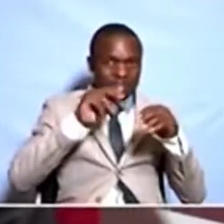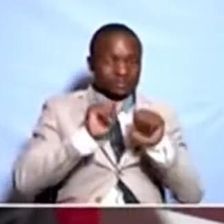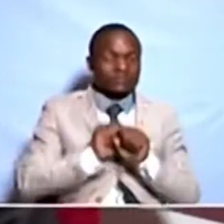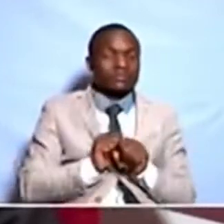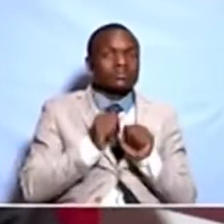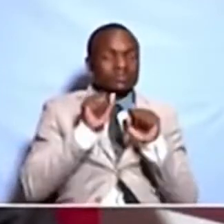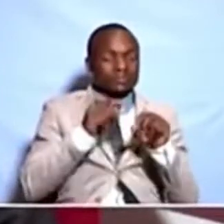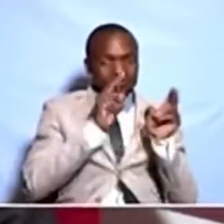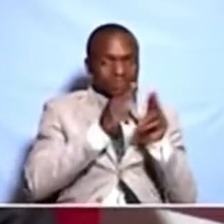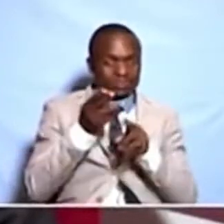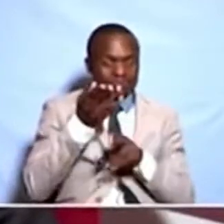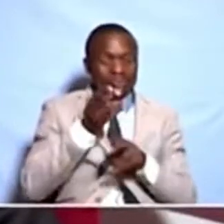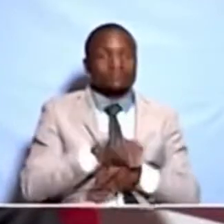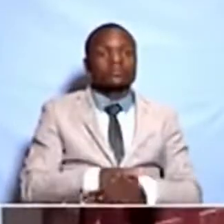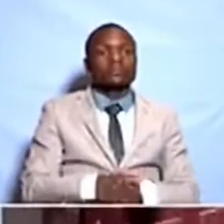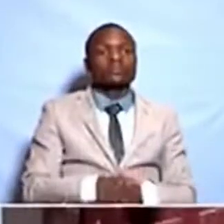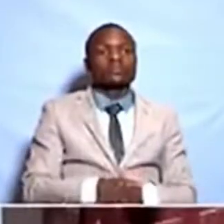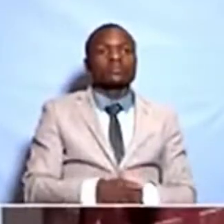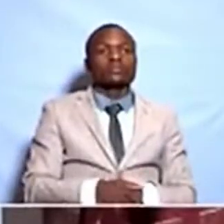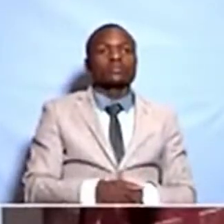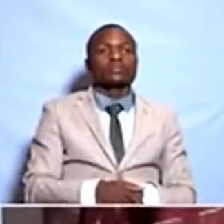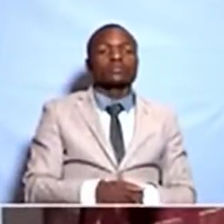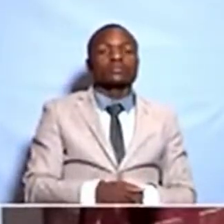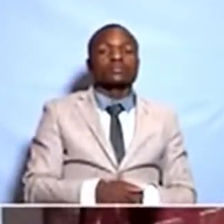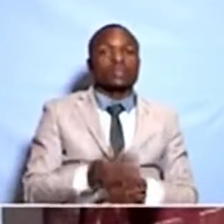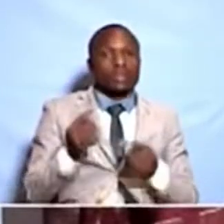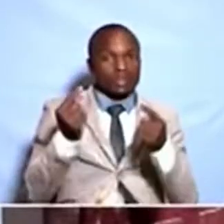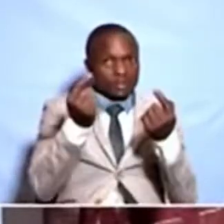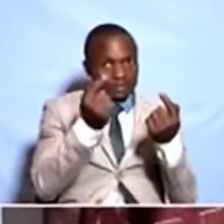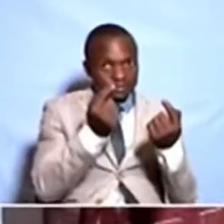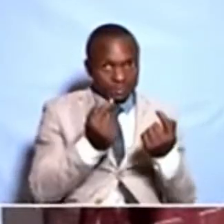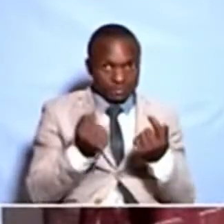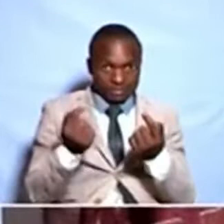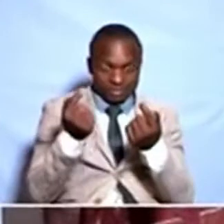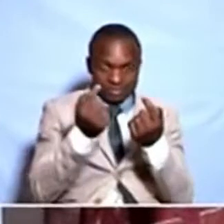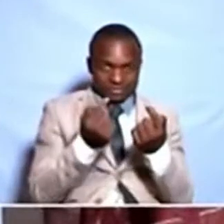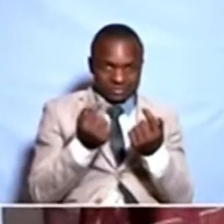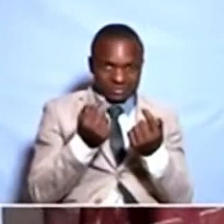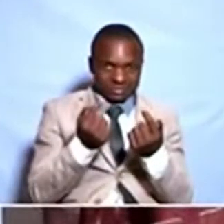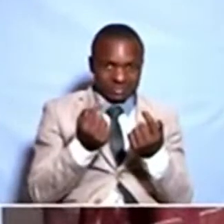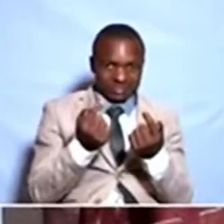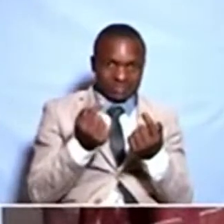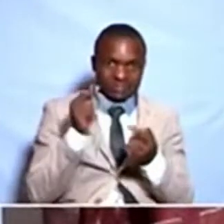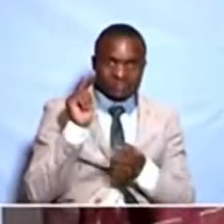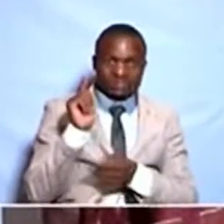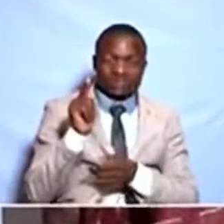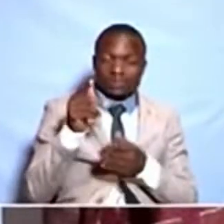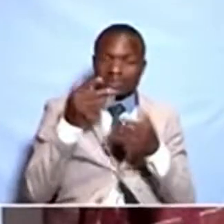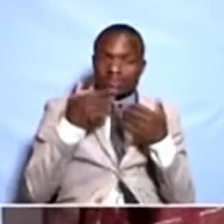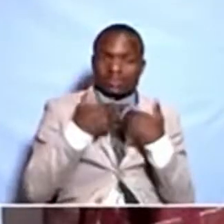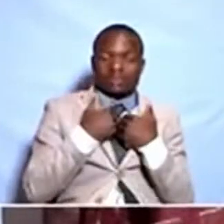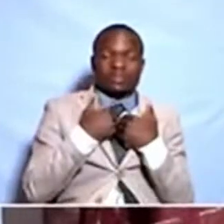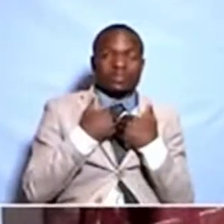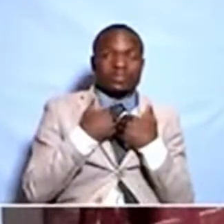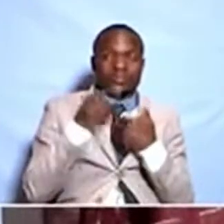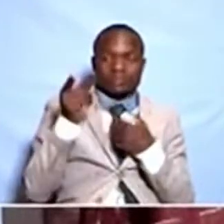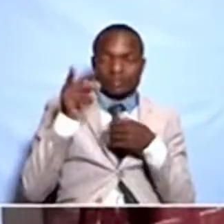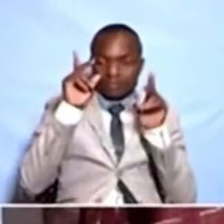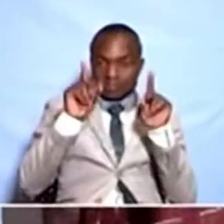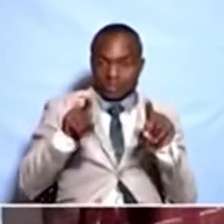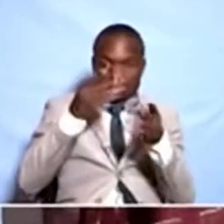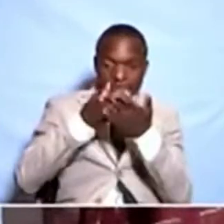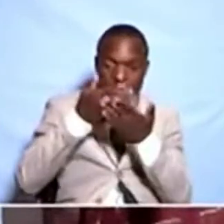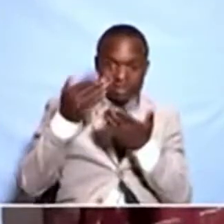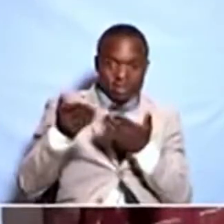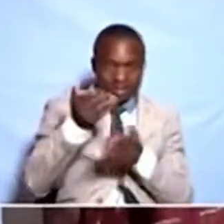Maybe, as for we those are winding up. A situation where I buy a vehicle from this person who bought it